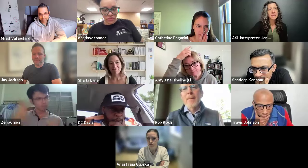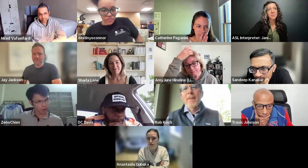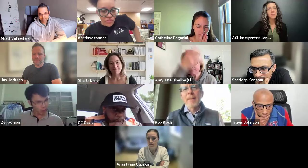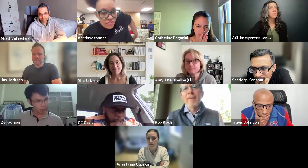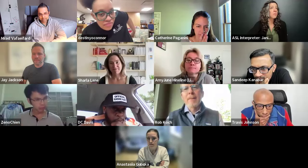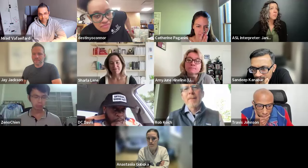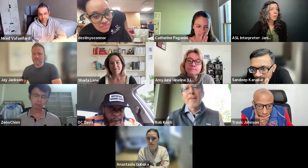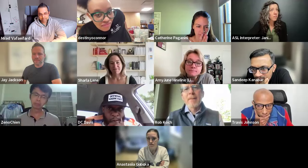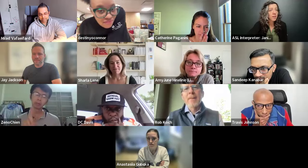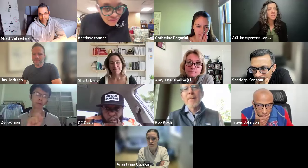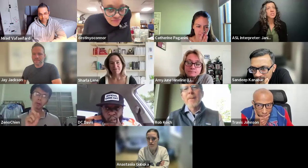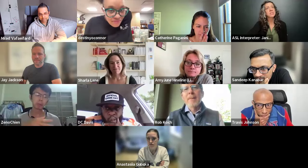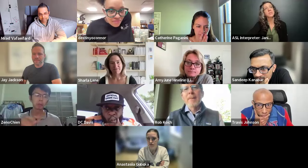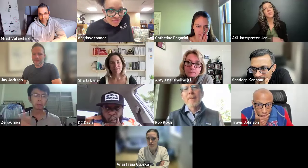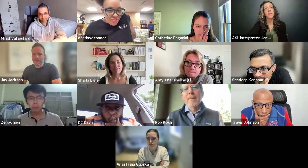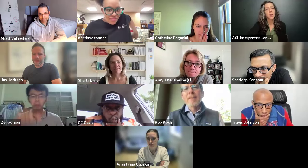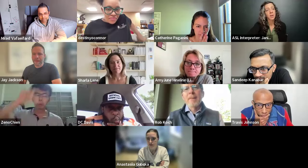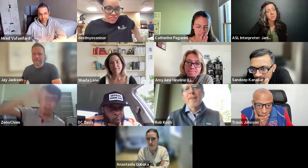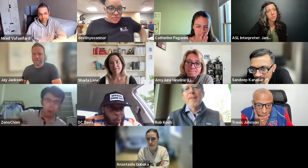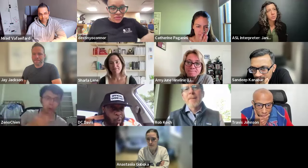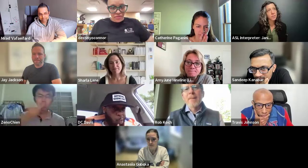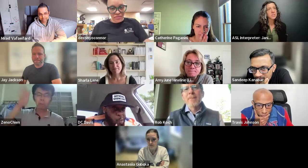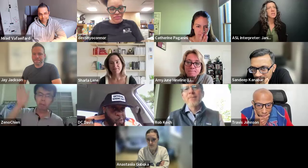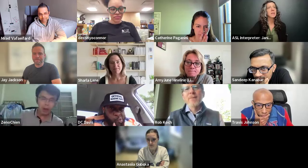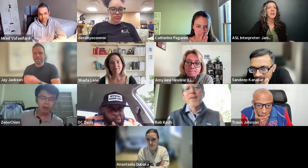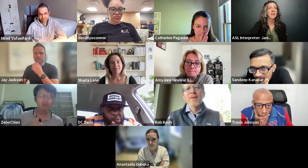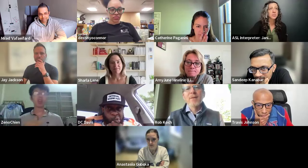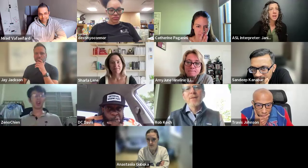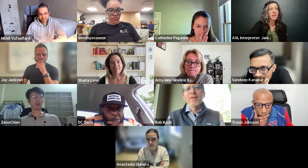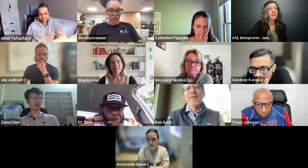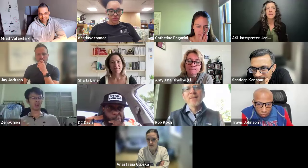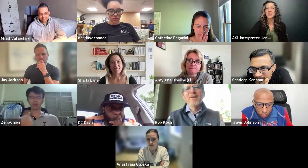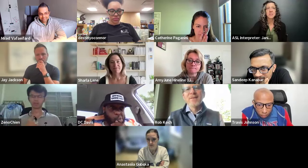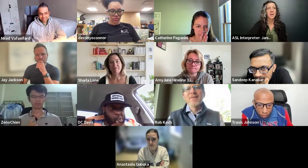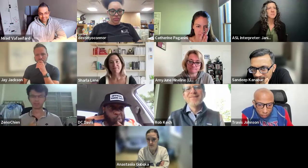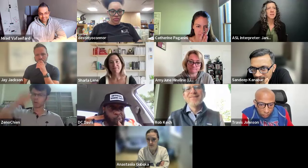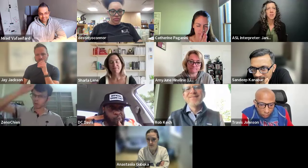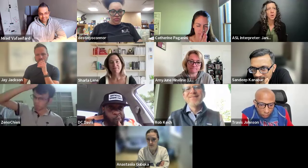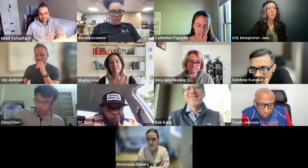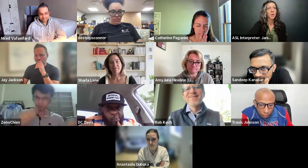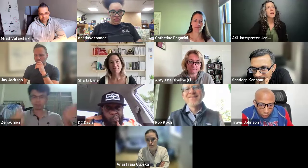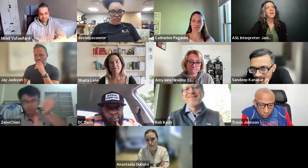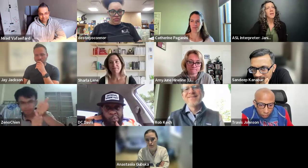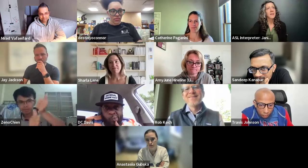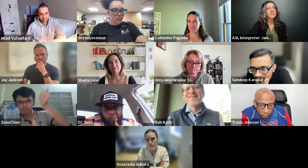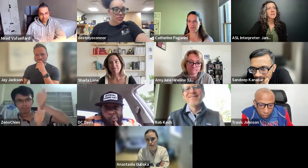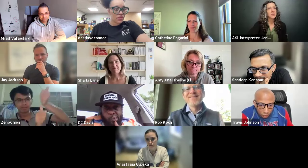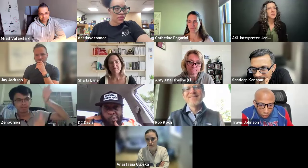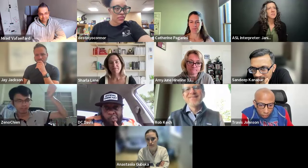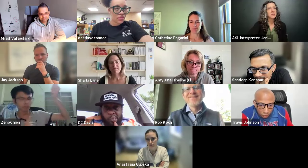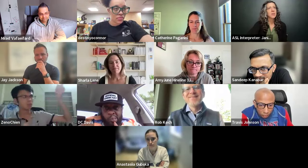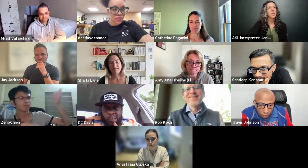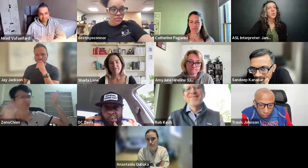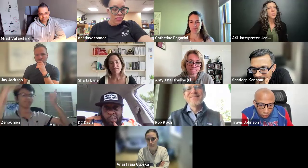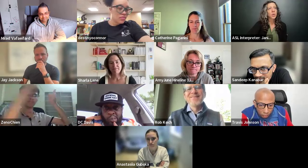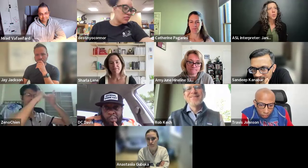they were asking me for my qualifications. I told them I'd already gone to the university, I'd had training, and they just kept saying no. And they said, you